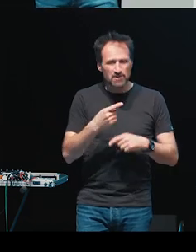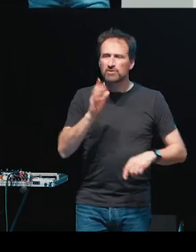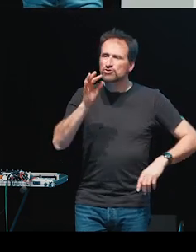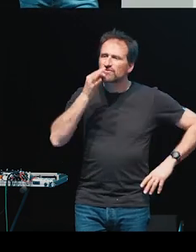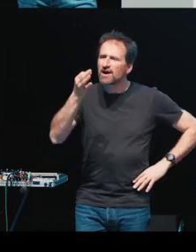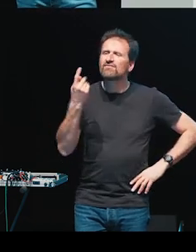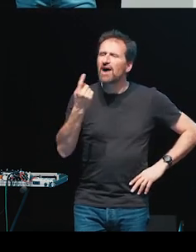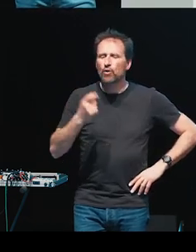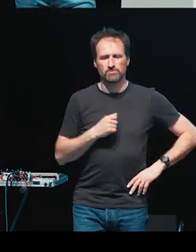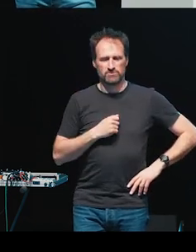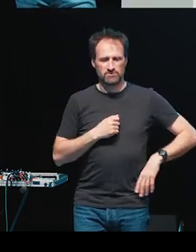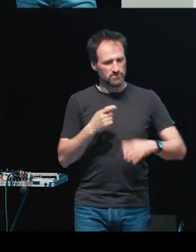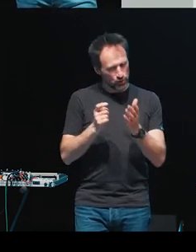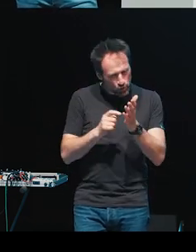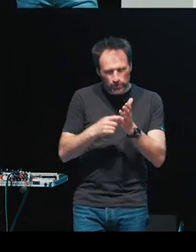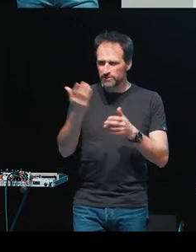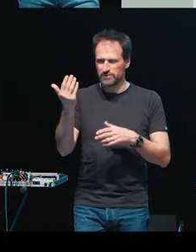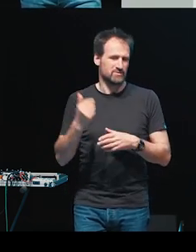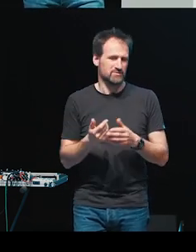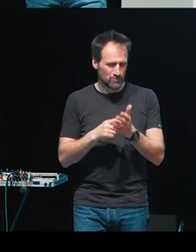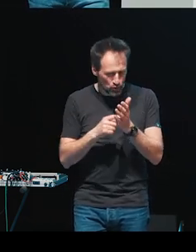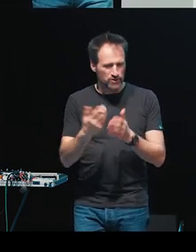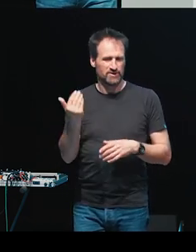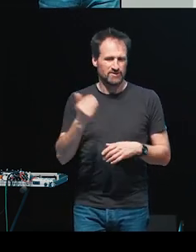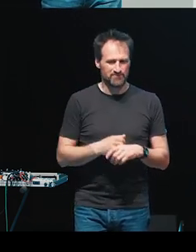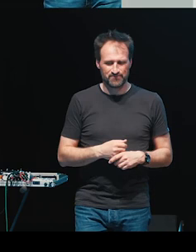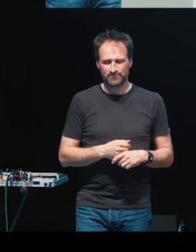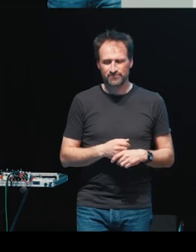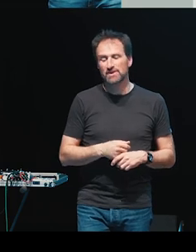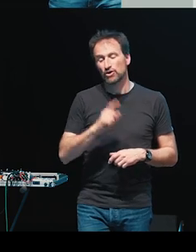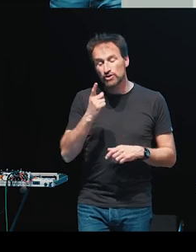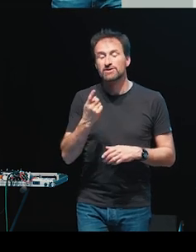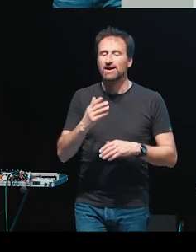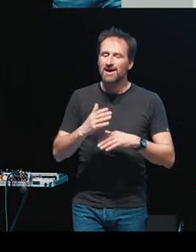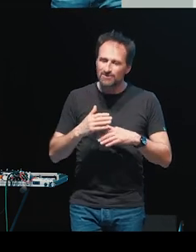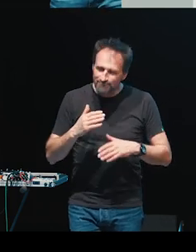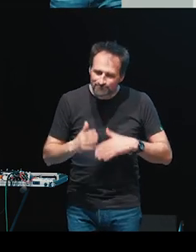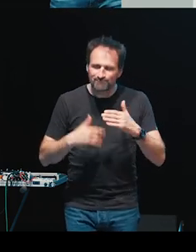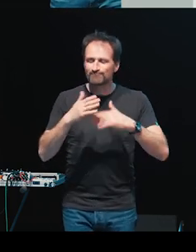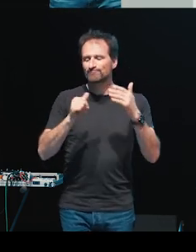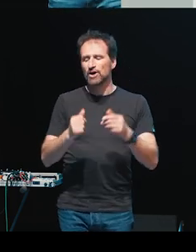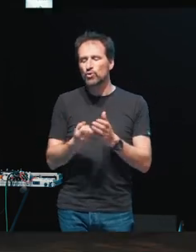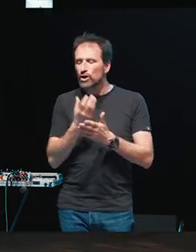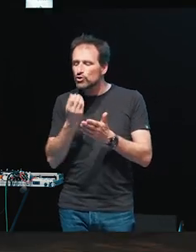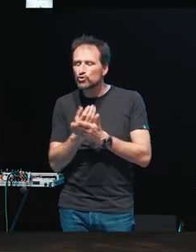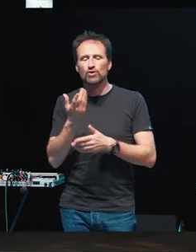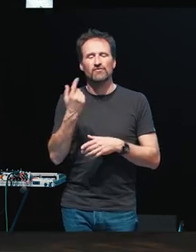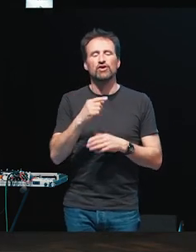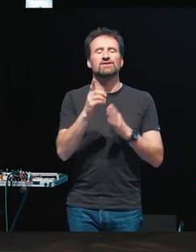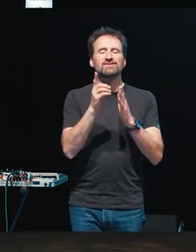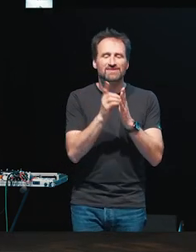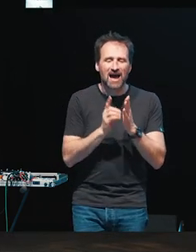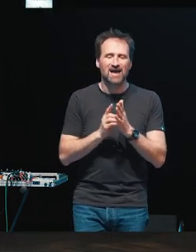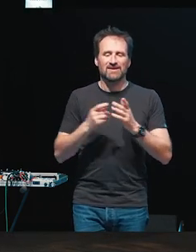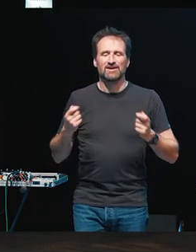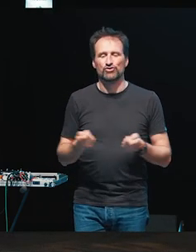And again, build a culture of data-driven development. And this goes not just on the tech, but on the design. You do user research. You do everything around